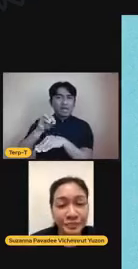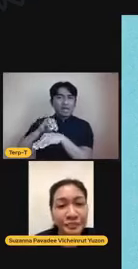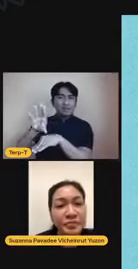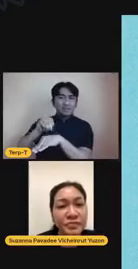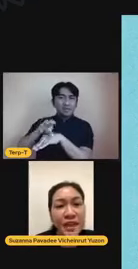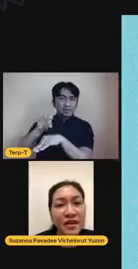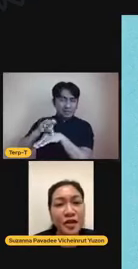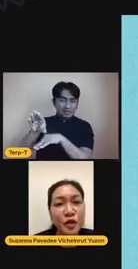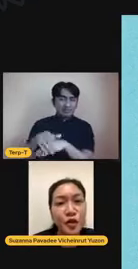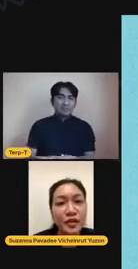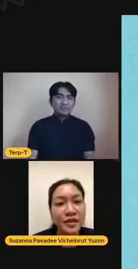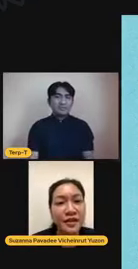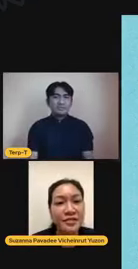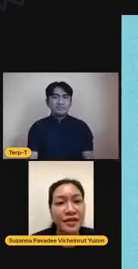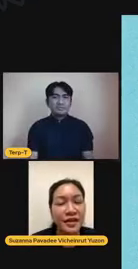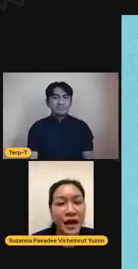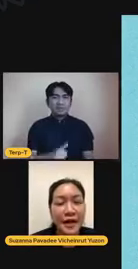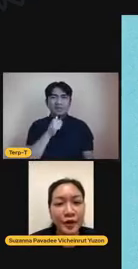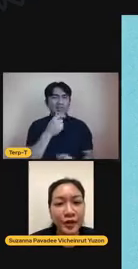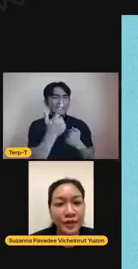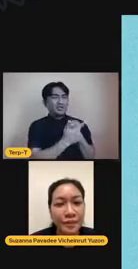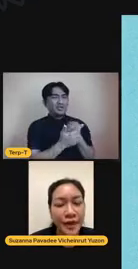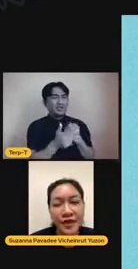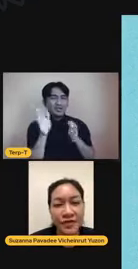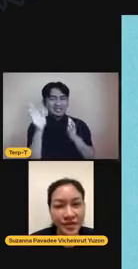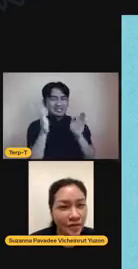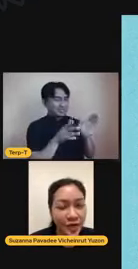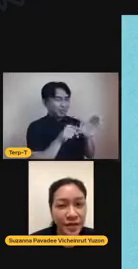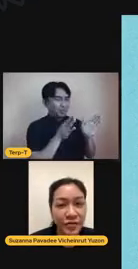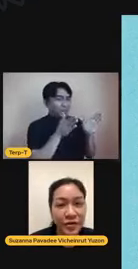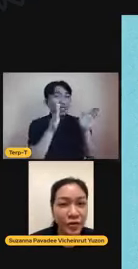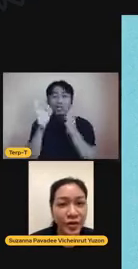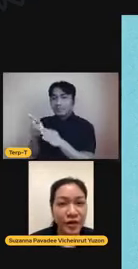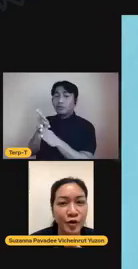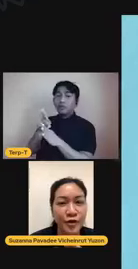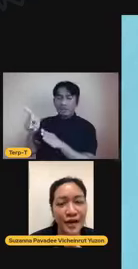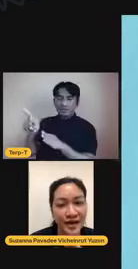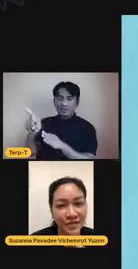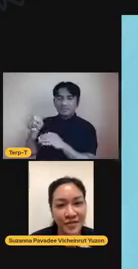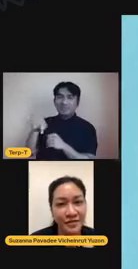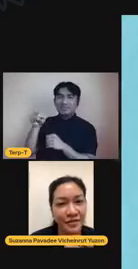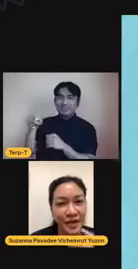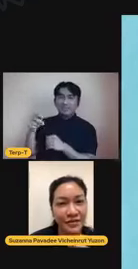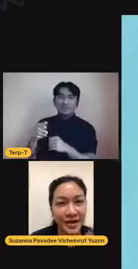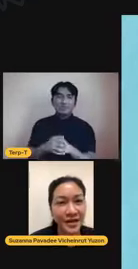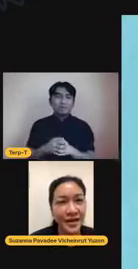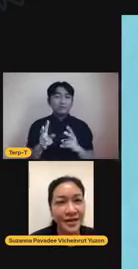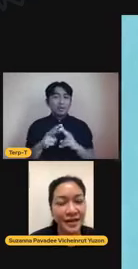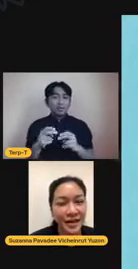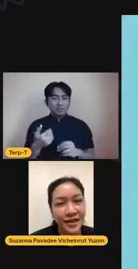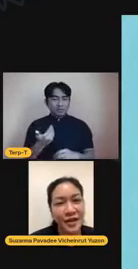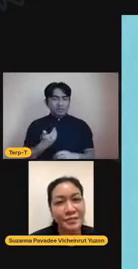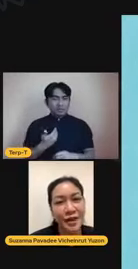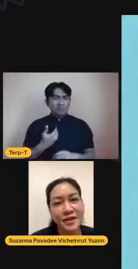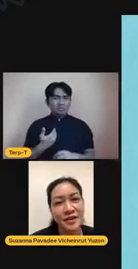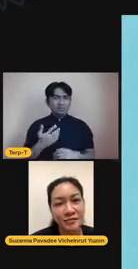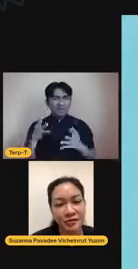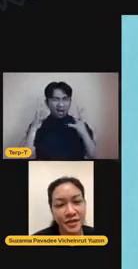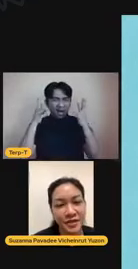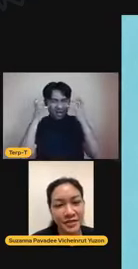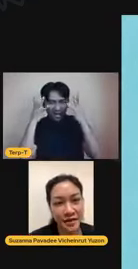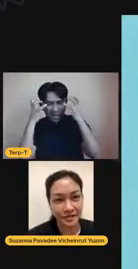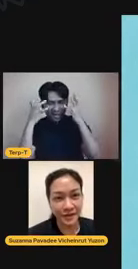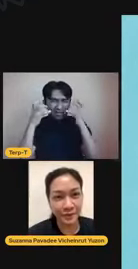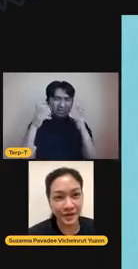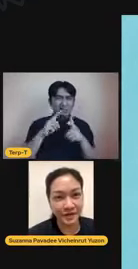level and not Google it. As I know that many of us have tried, even with our own lives, if we have a headache, it could be anything